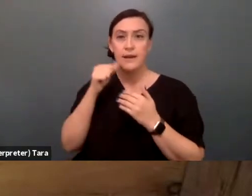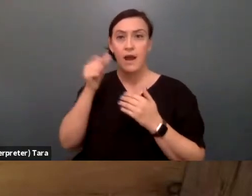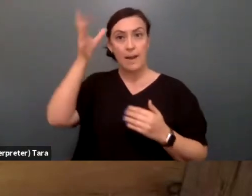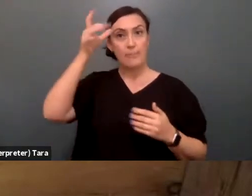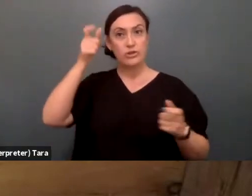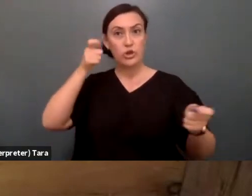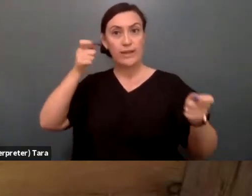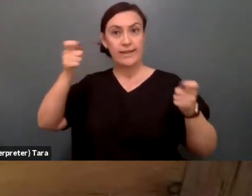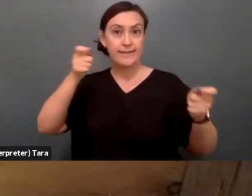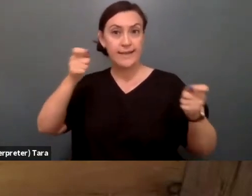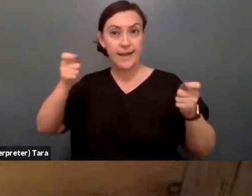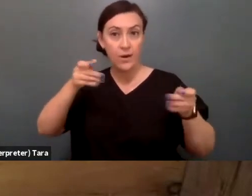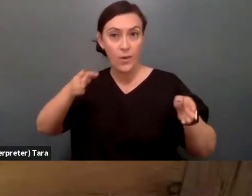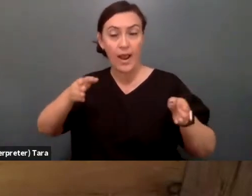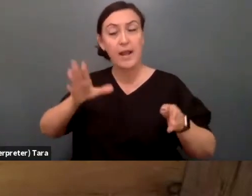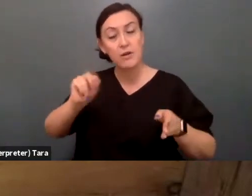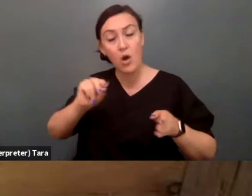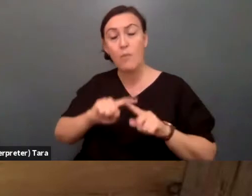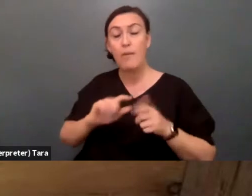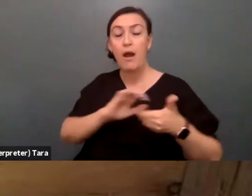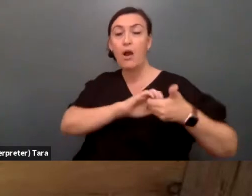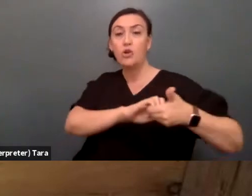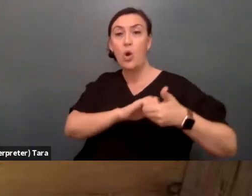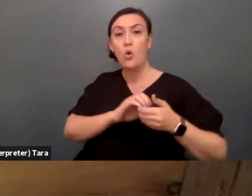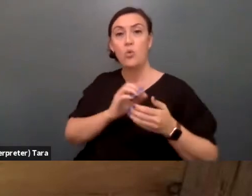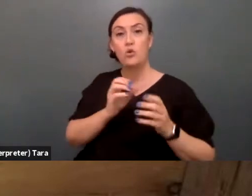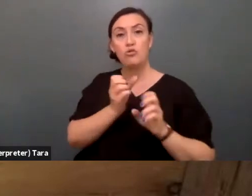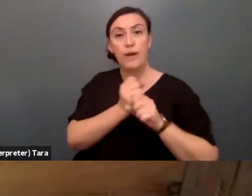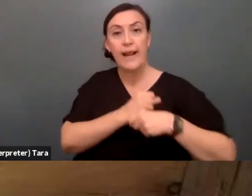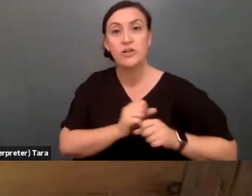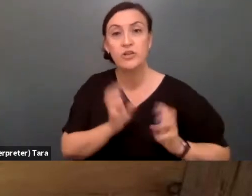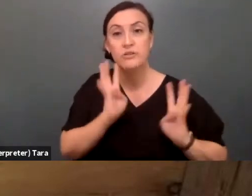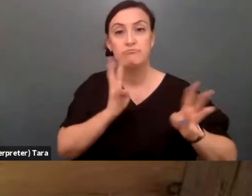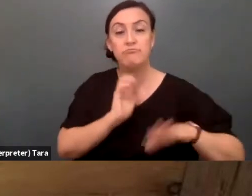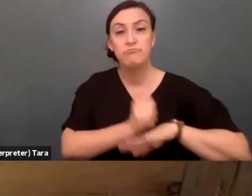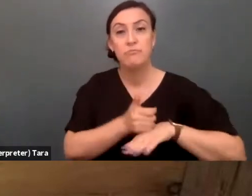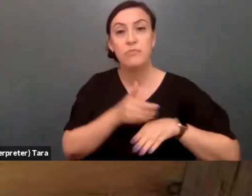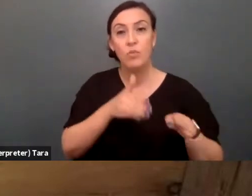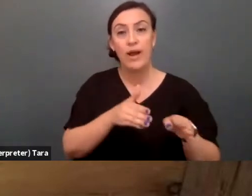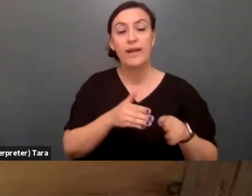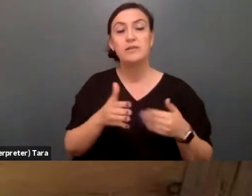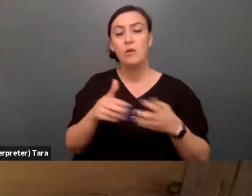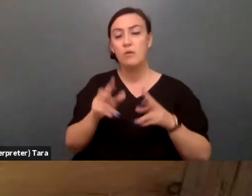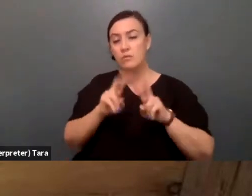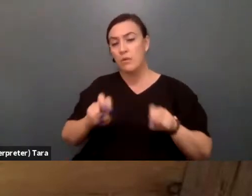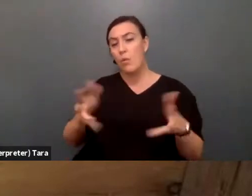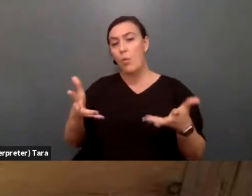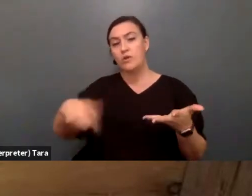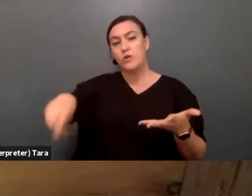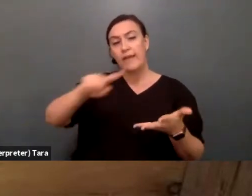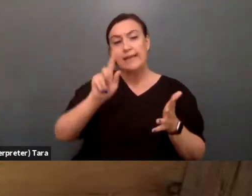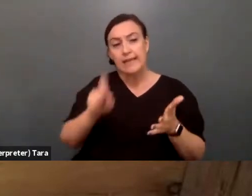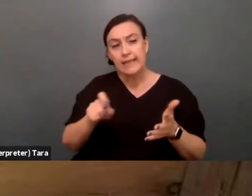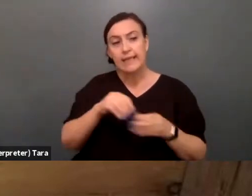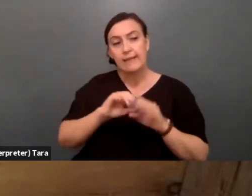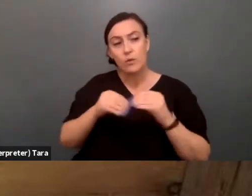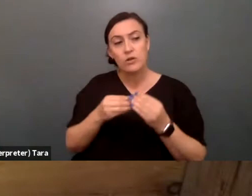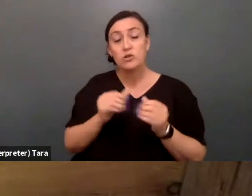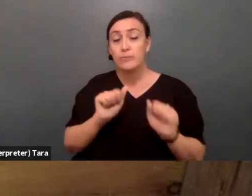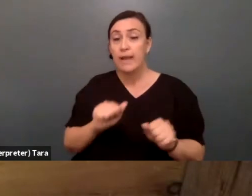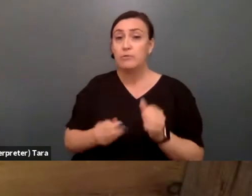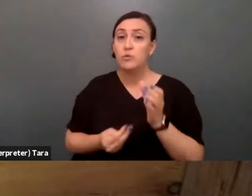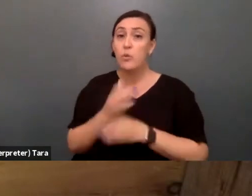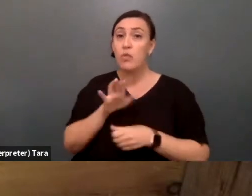way, it's sort of a co-creation way, but what do people need in an organization to be able to thrive in